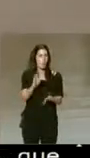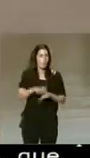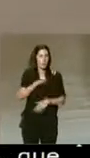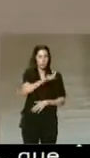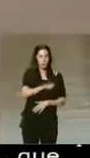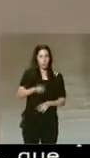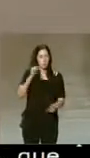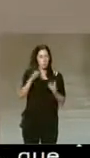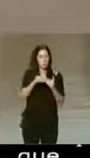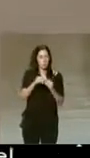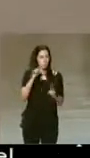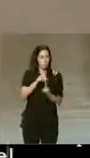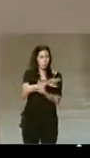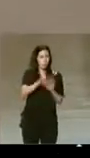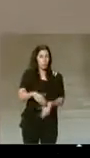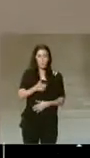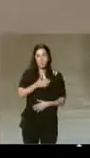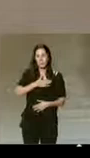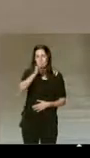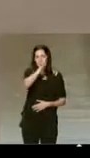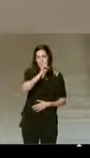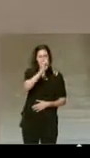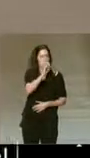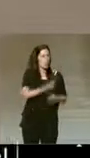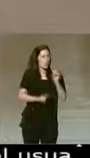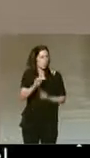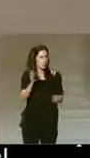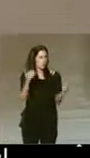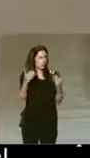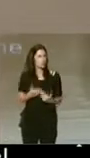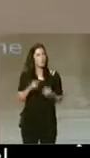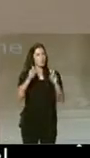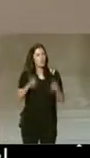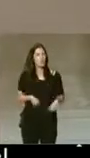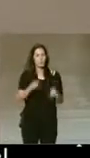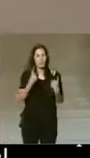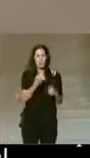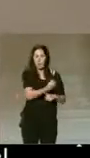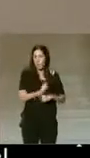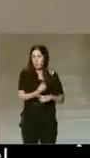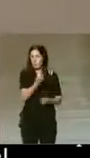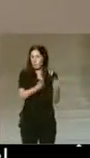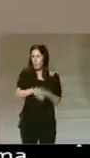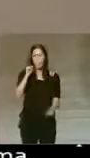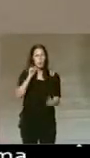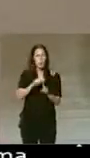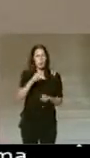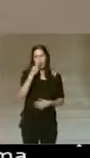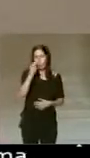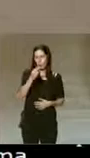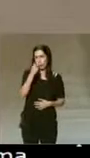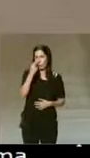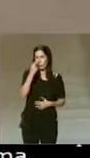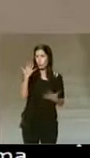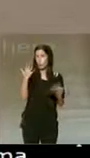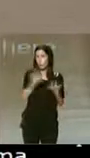have a cost and a price to the final users. That shouldn't be a problem the way I see it. But there must be a market